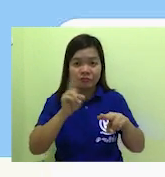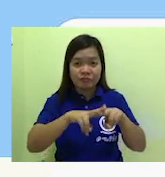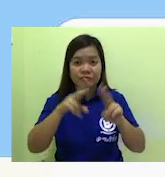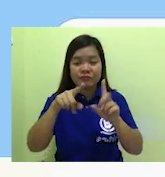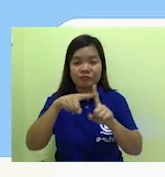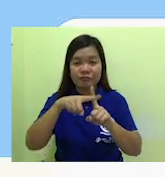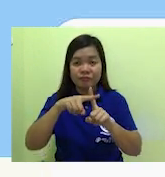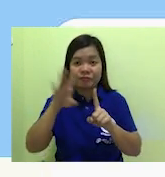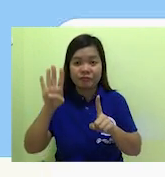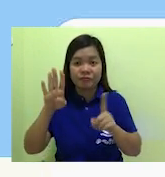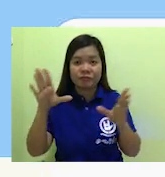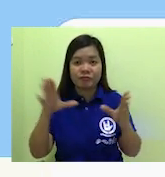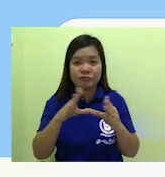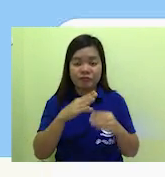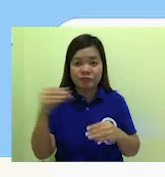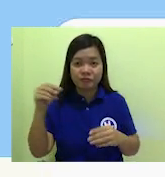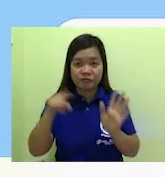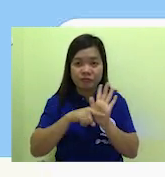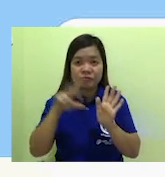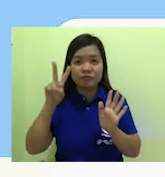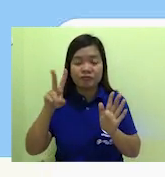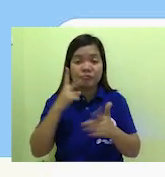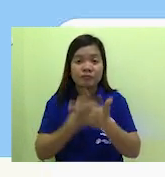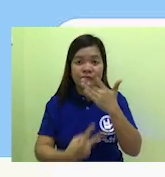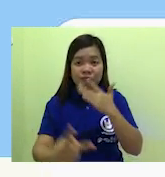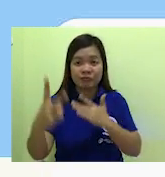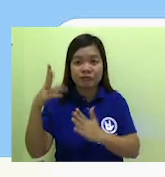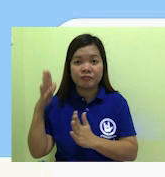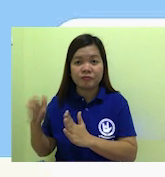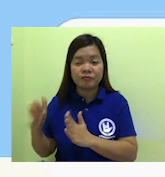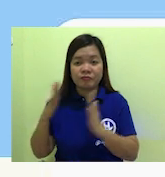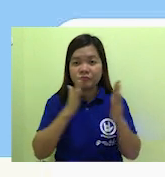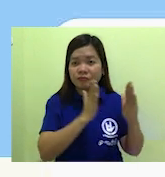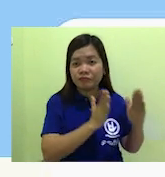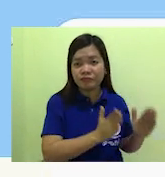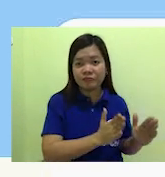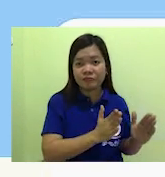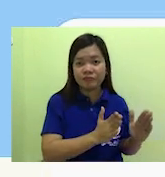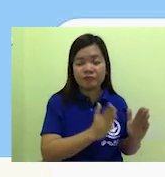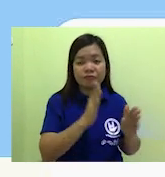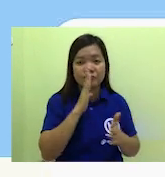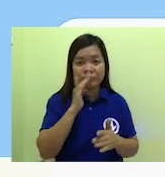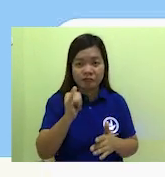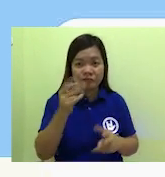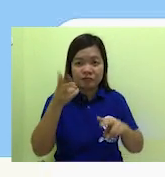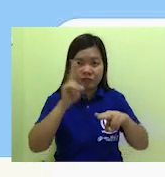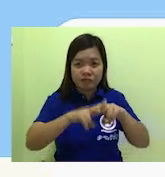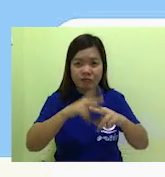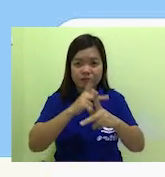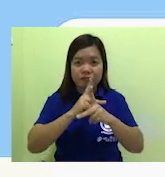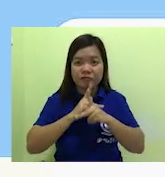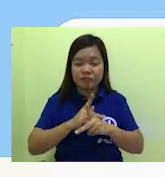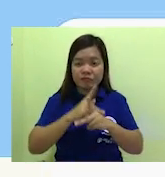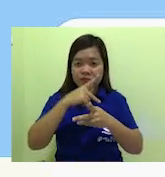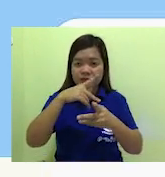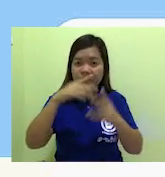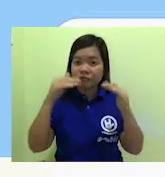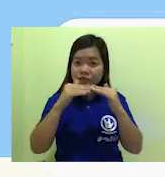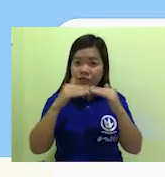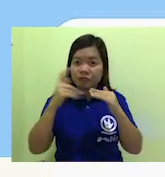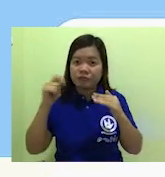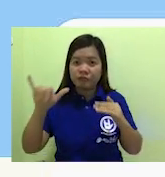add positive B and negative 2 to both sides of the equation by addition property